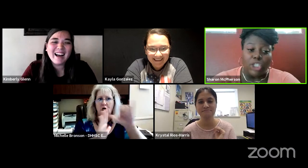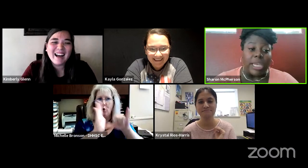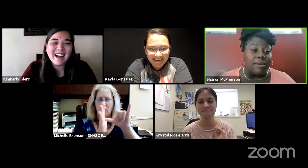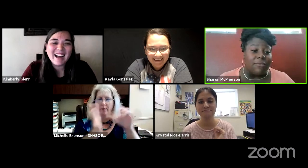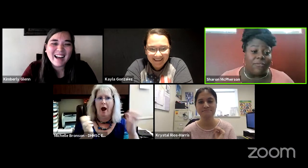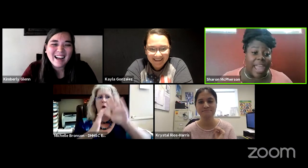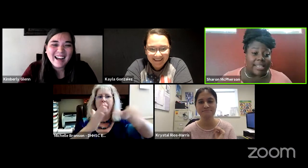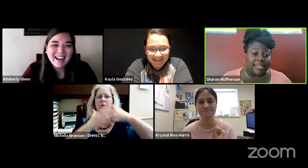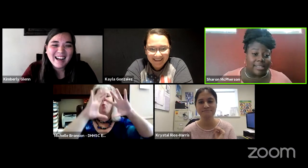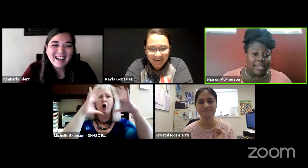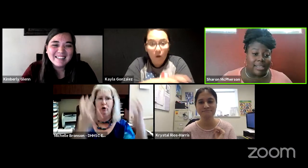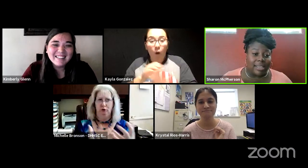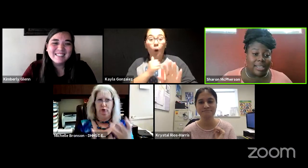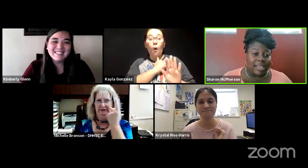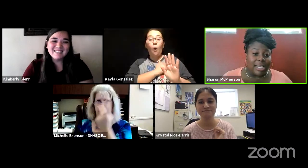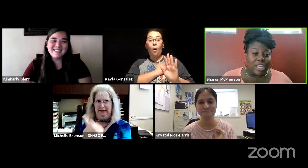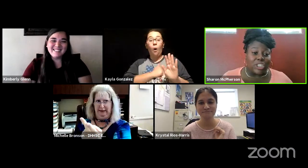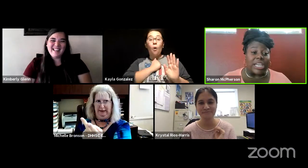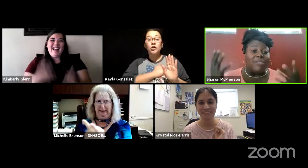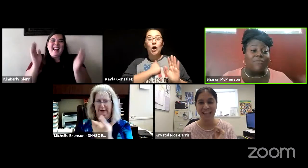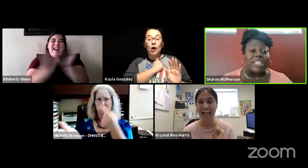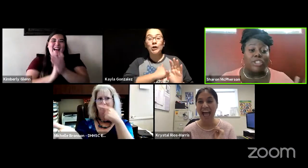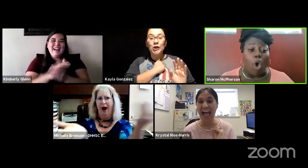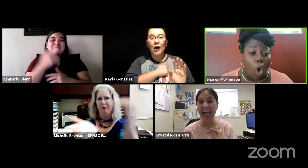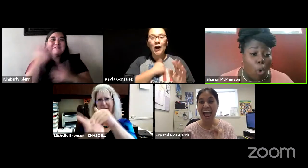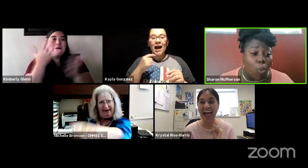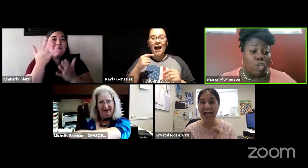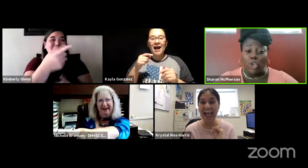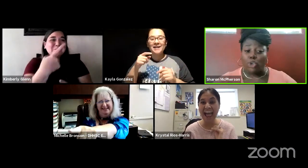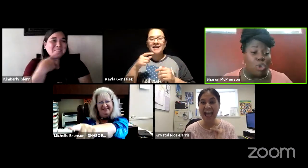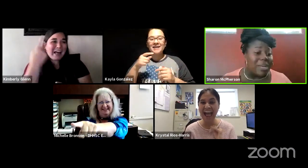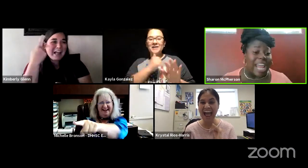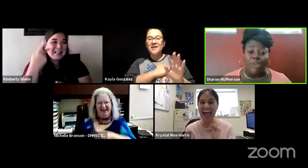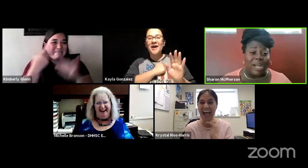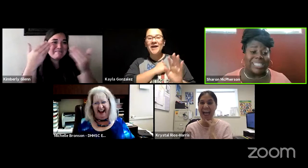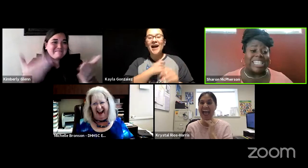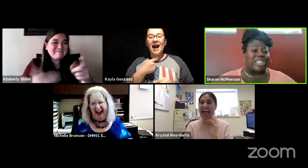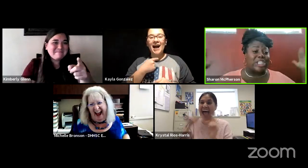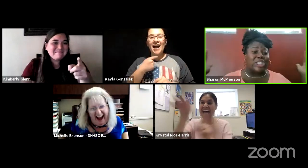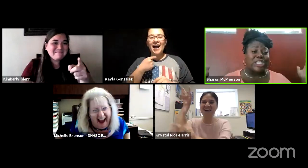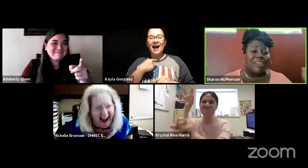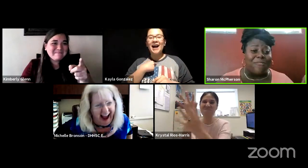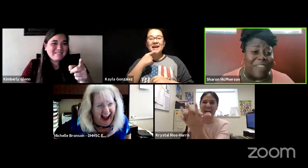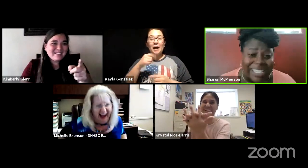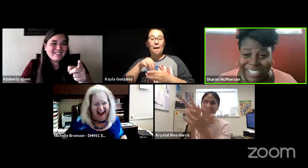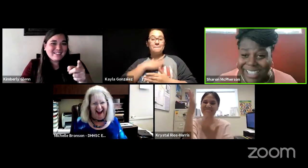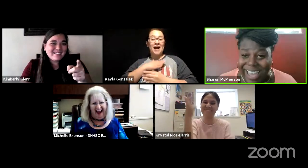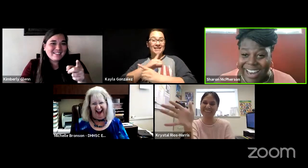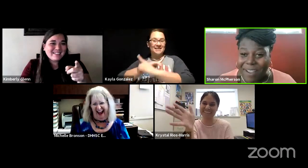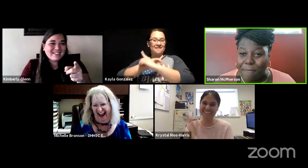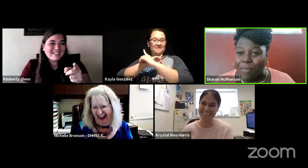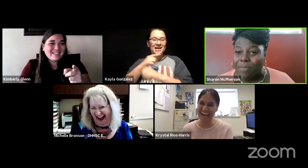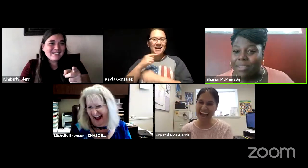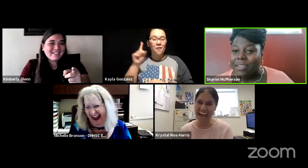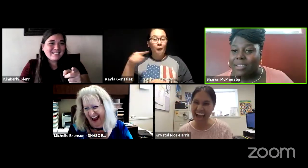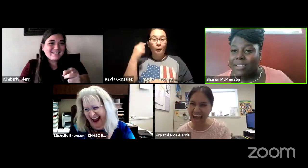So she confessed. She confessed to the whole world. YouTube and everyone can see that she just confessed to